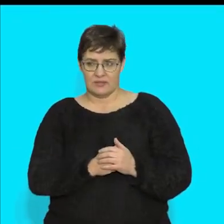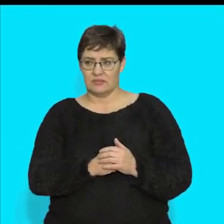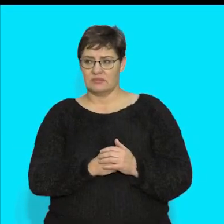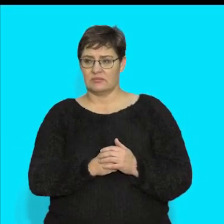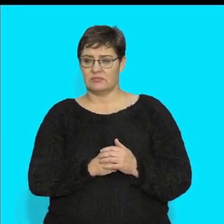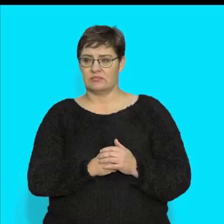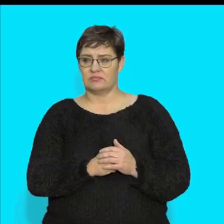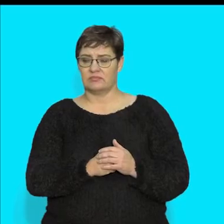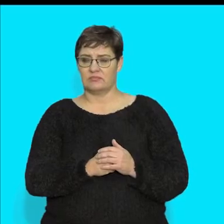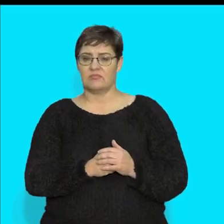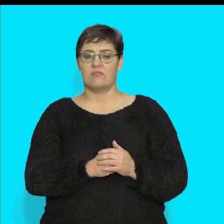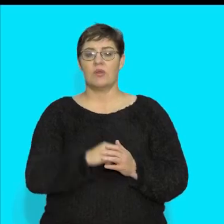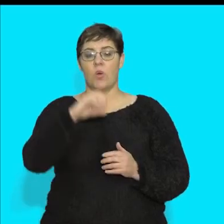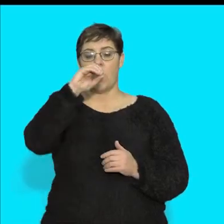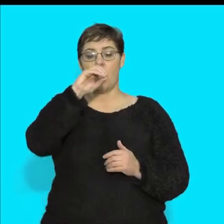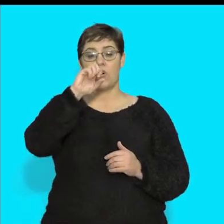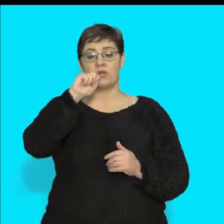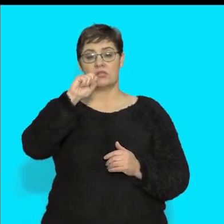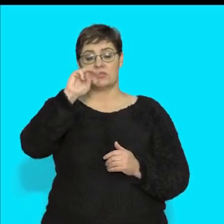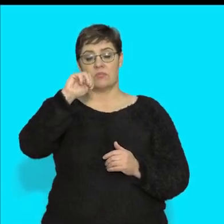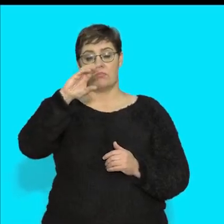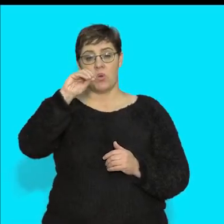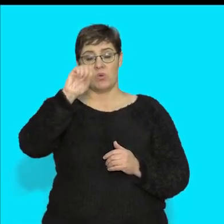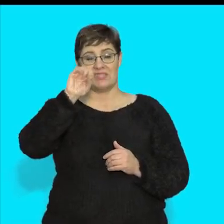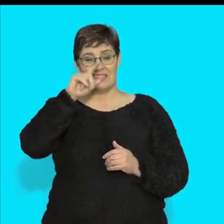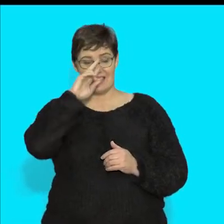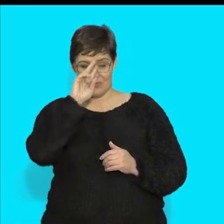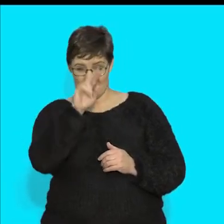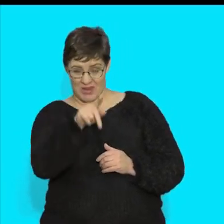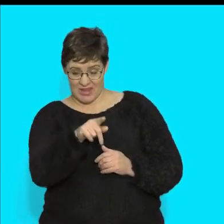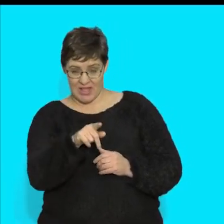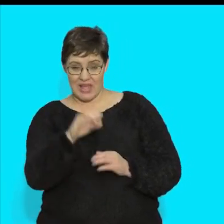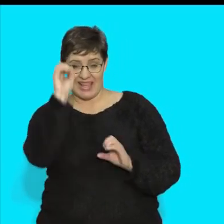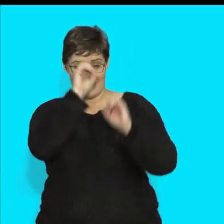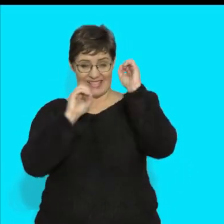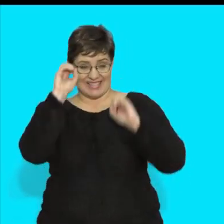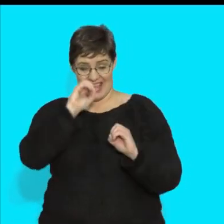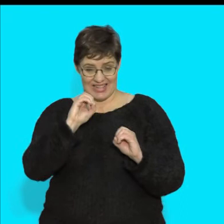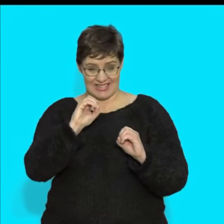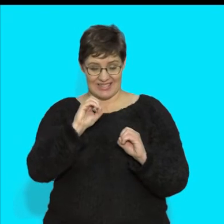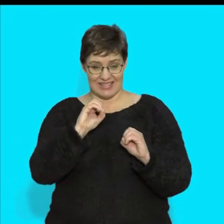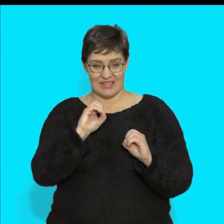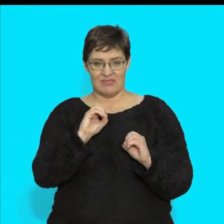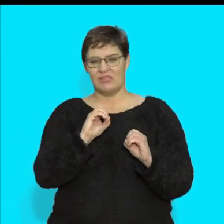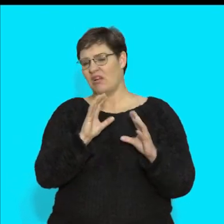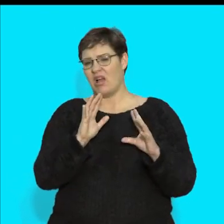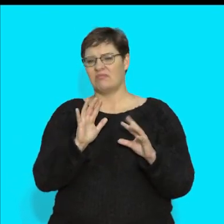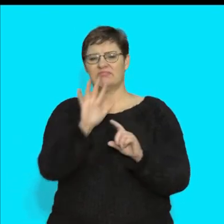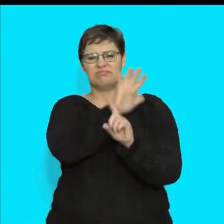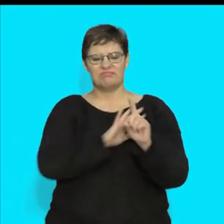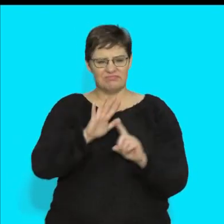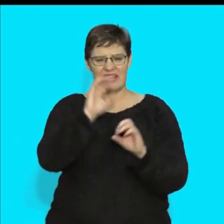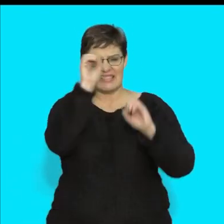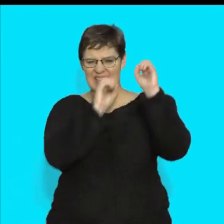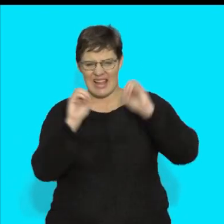all right, osmosis. Now, guys, I want you to think, remember, our cells have got a lot of roundabout, we've got a lot of cells, we've